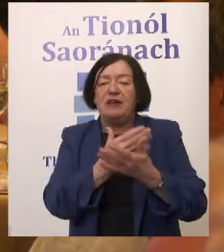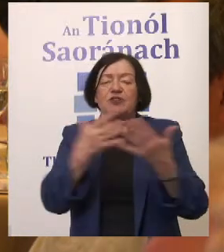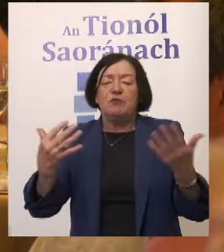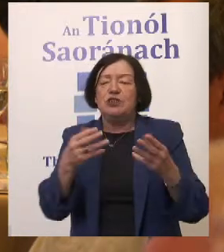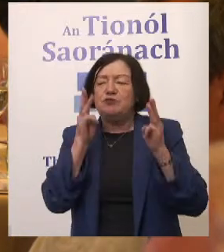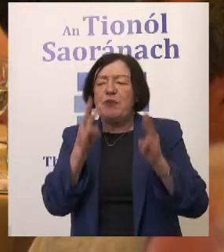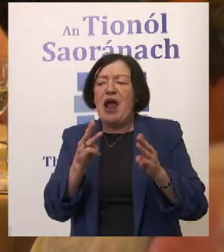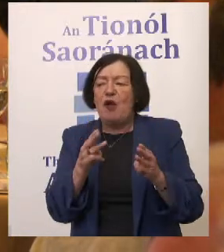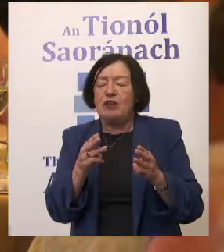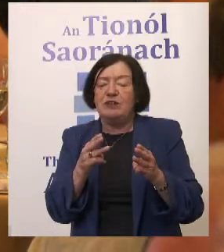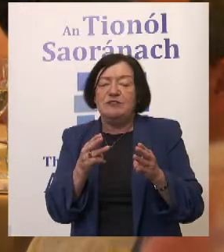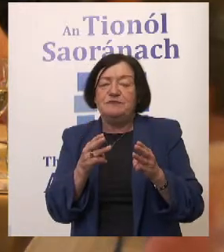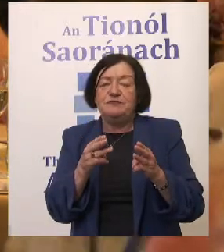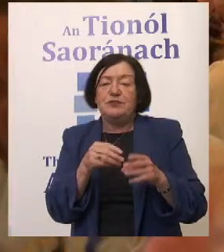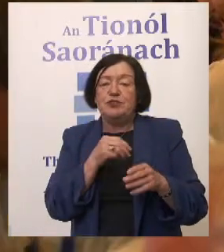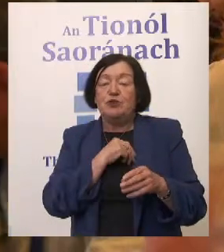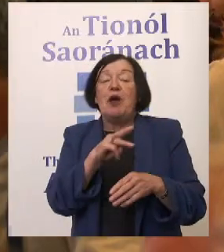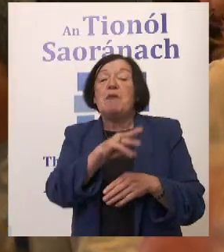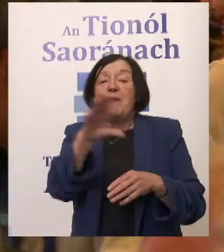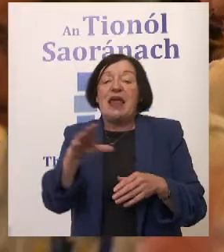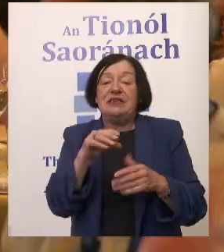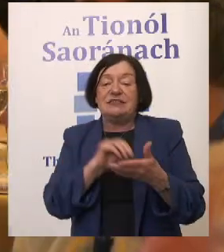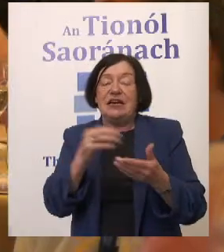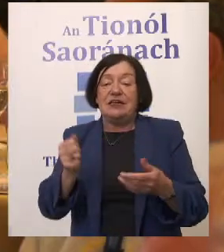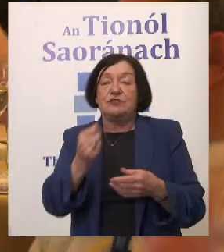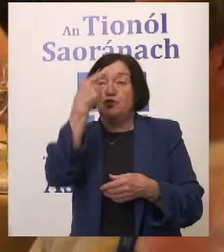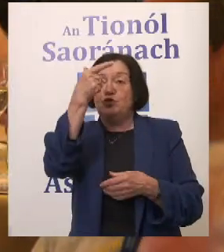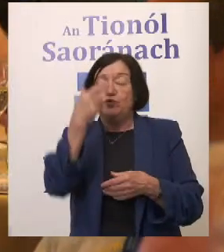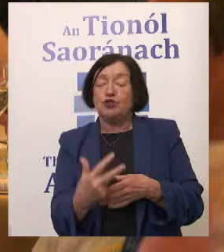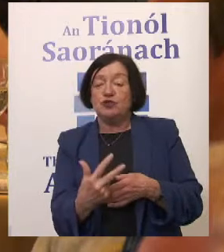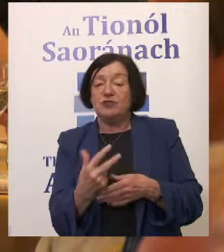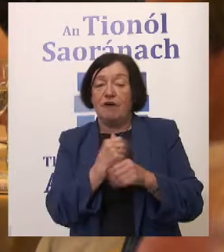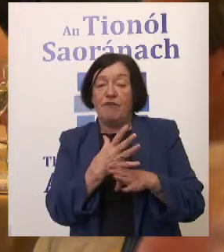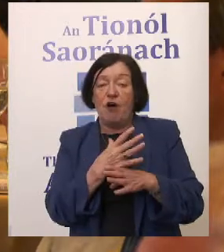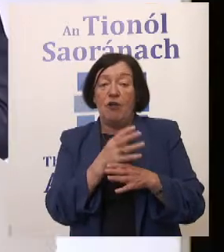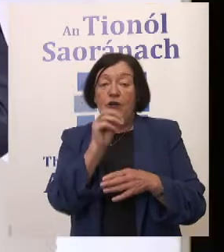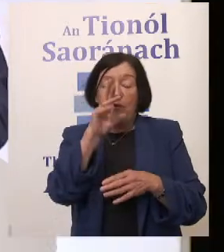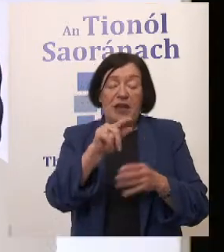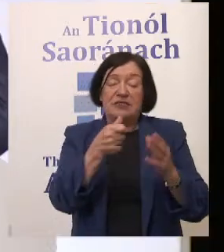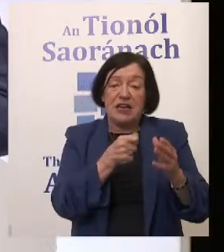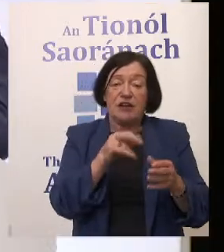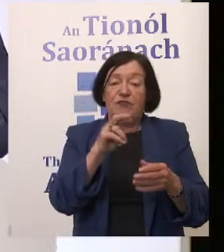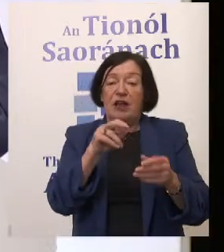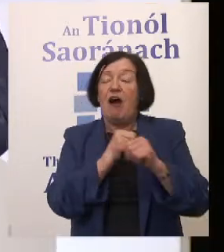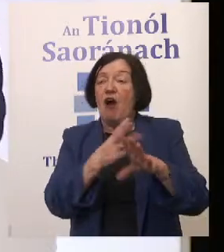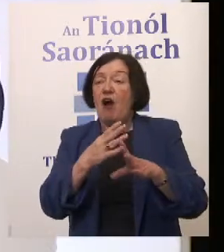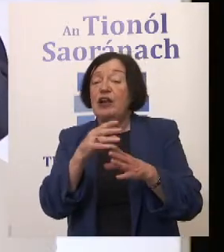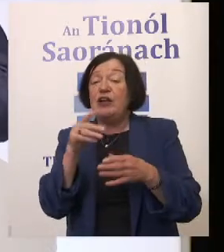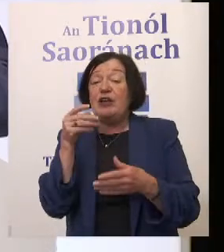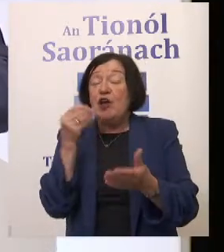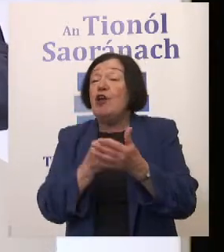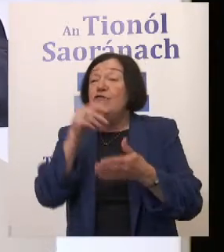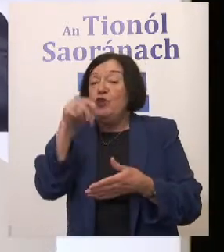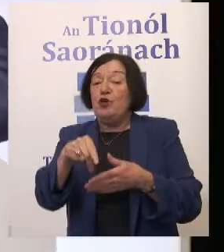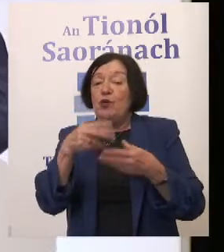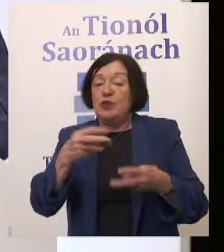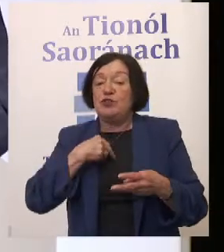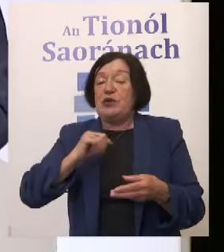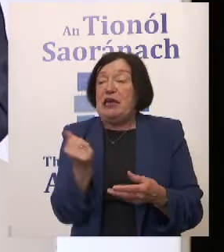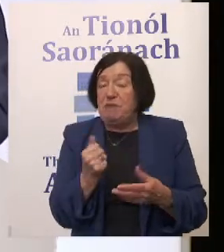would be given to a place that has 2/3 of all corporation tax revenue and half of all income tax, and whether you get to keep all of